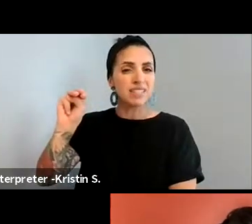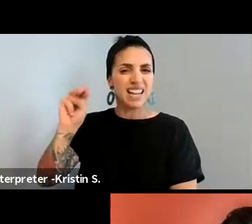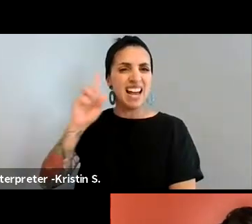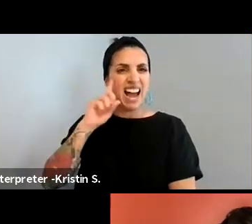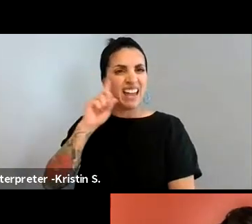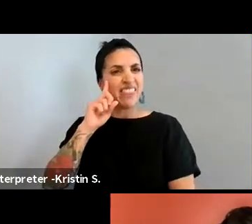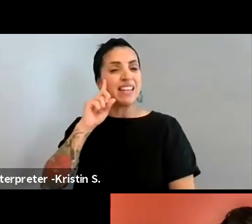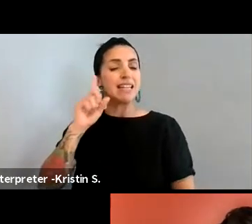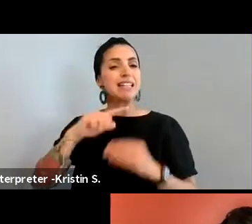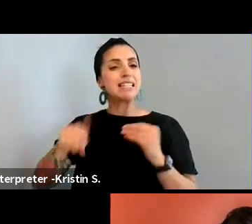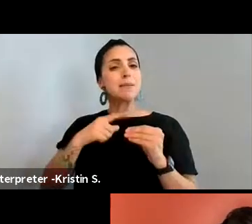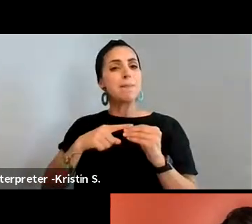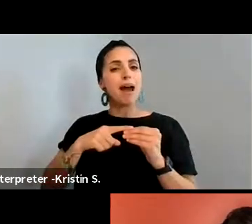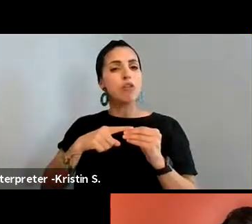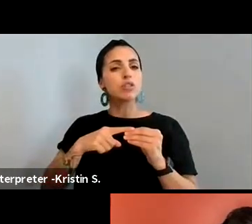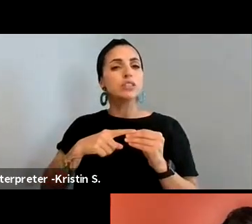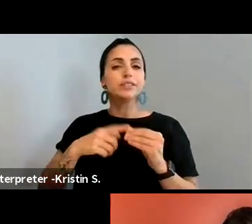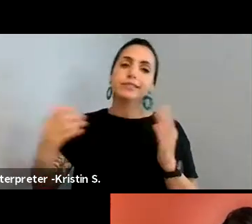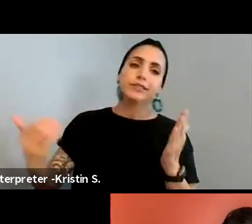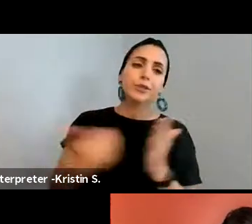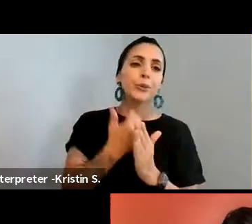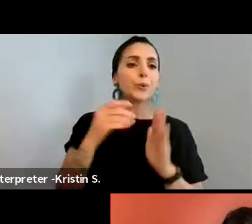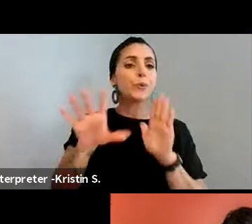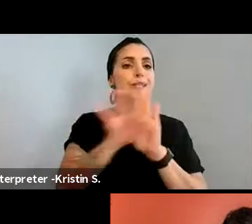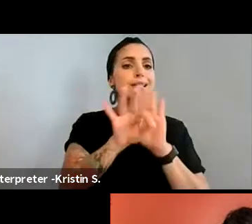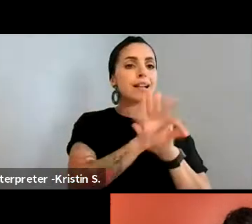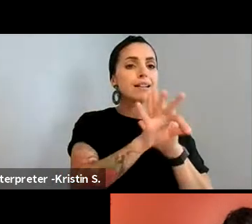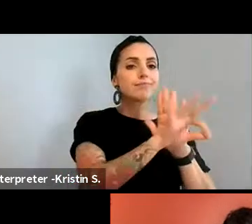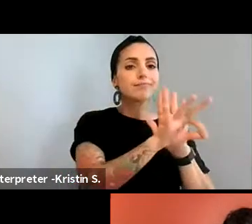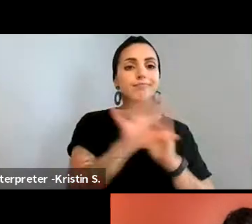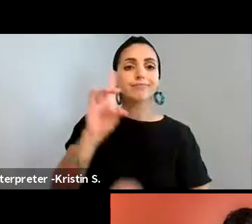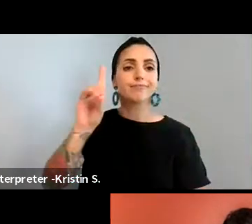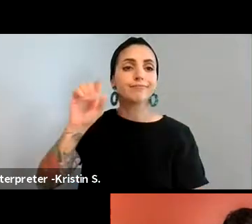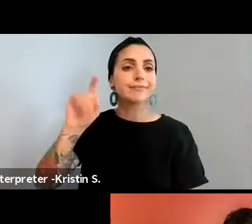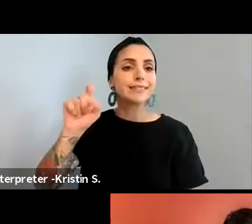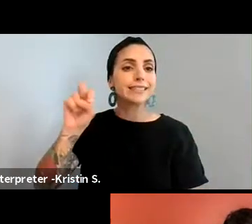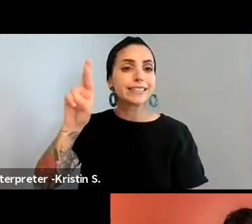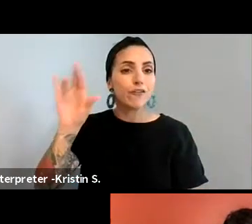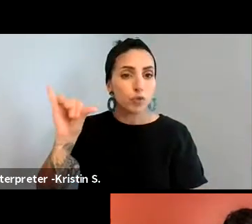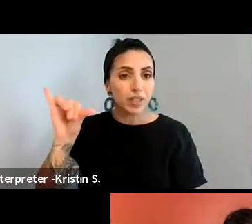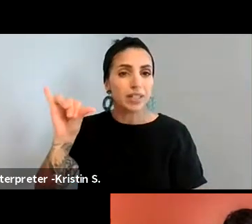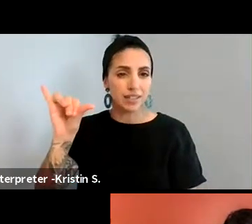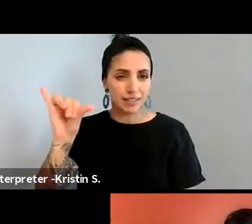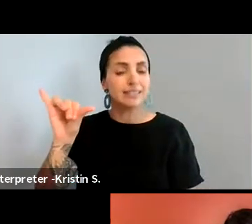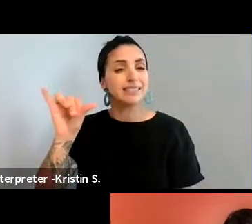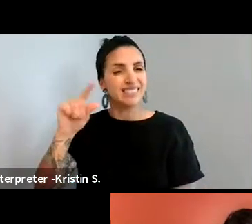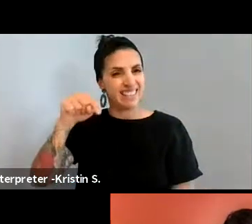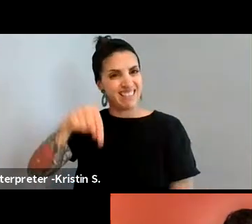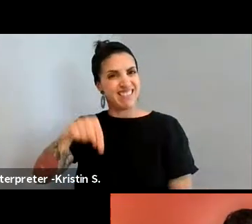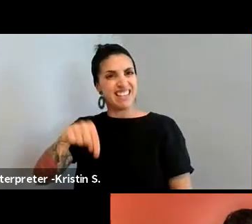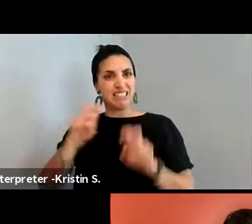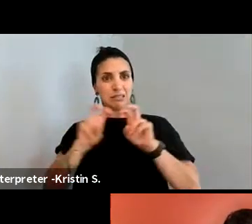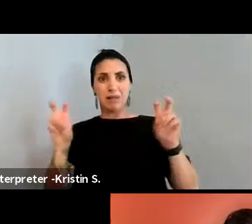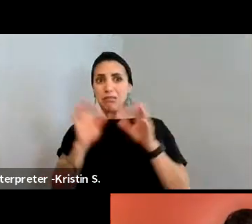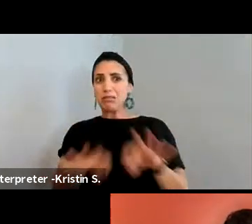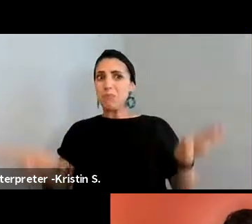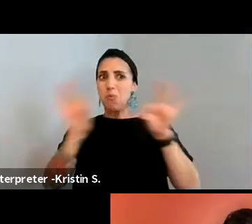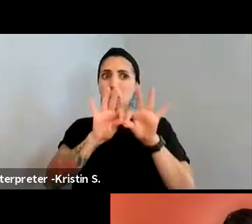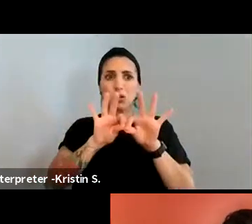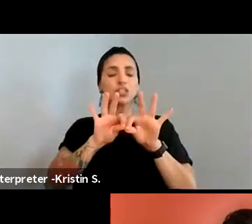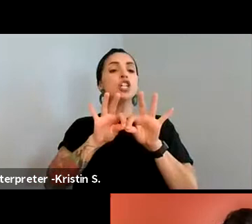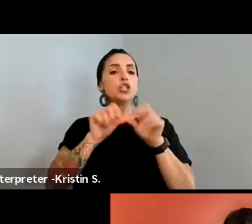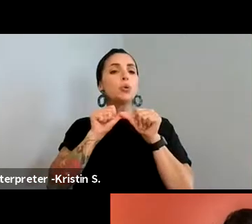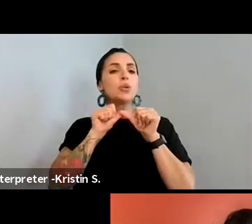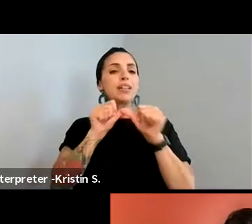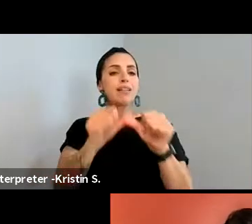think panels like this are important just to have the conversation and to keep the